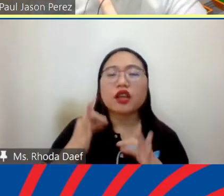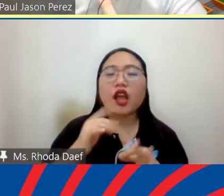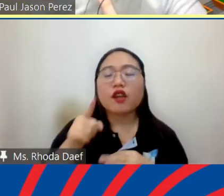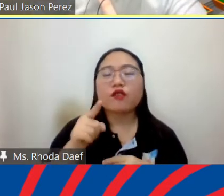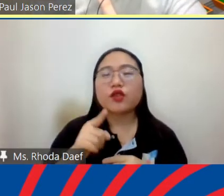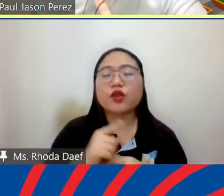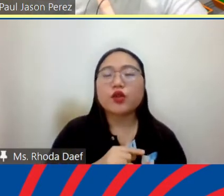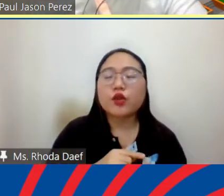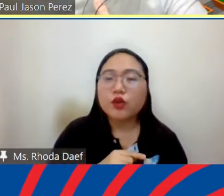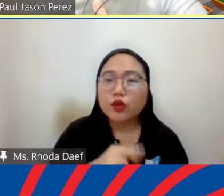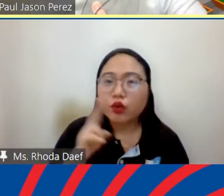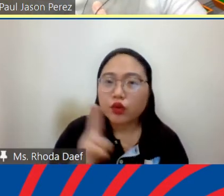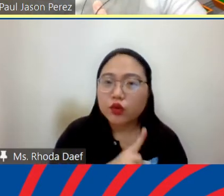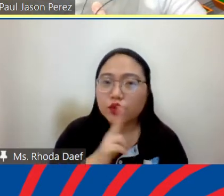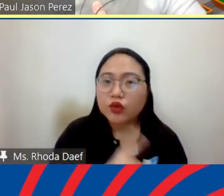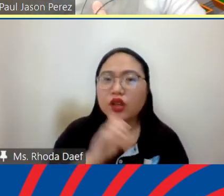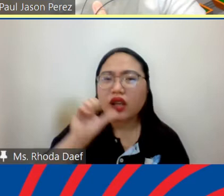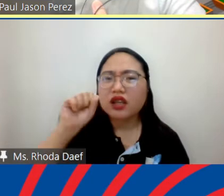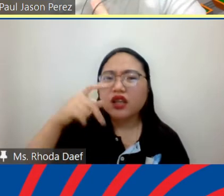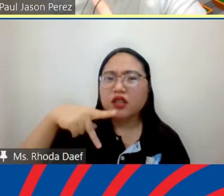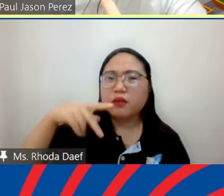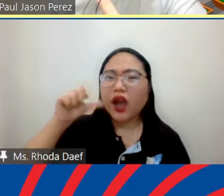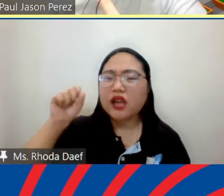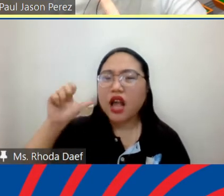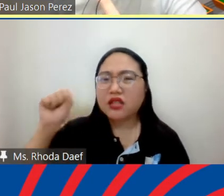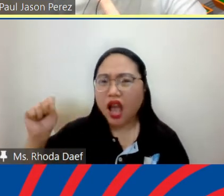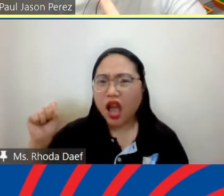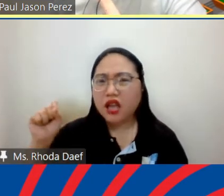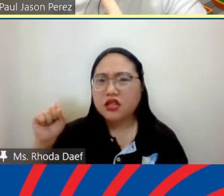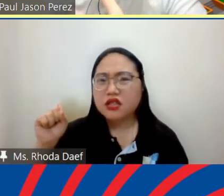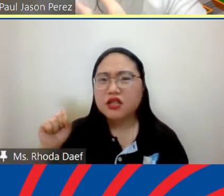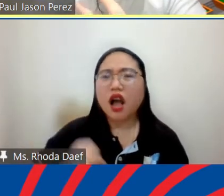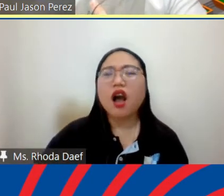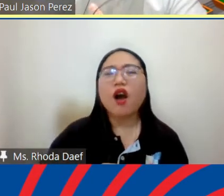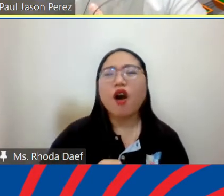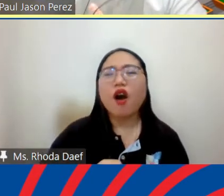then there is the SPSS portable format.